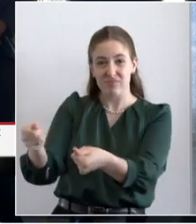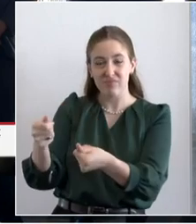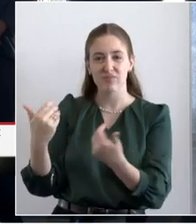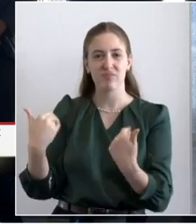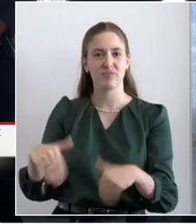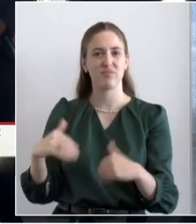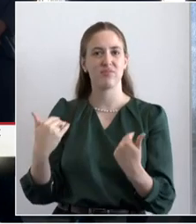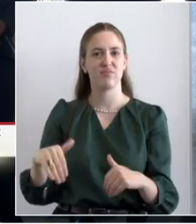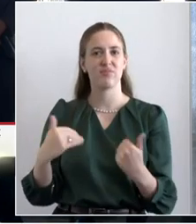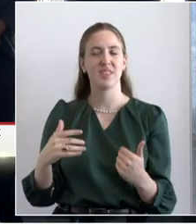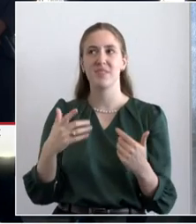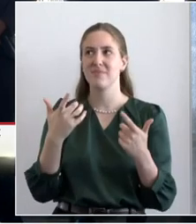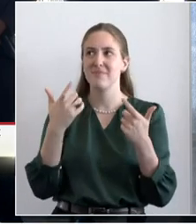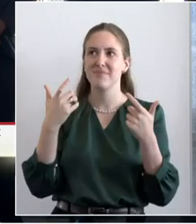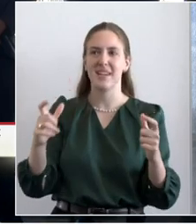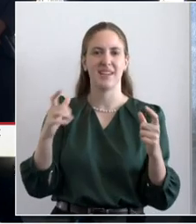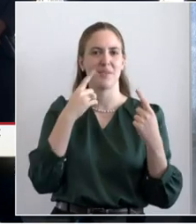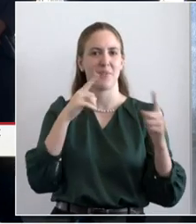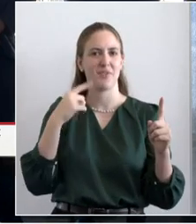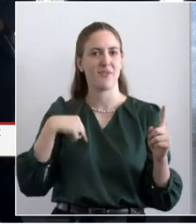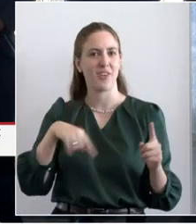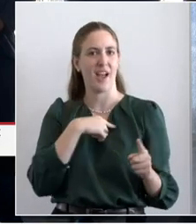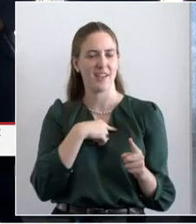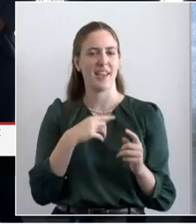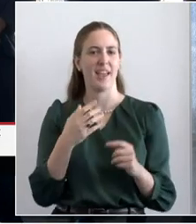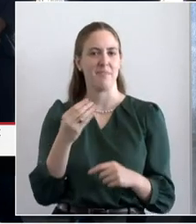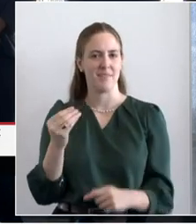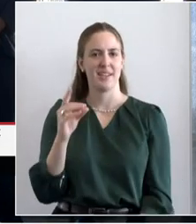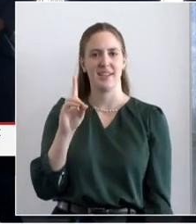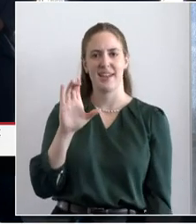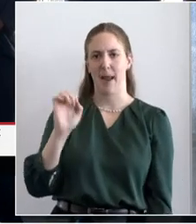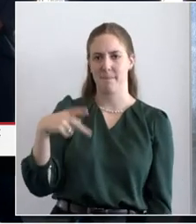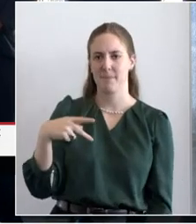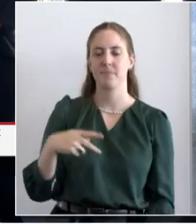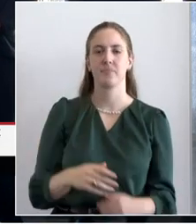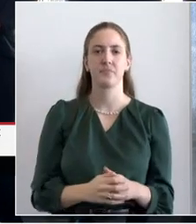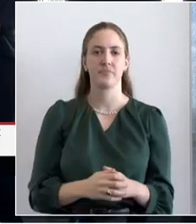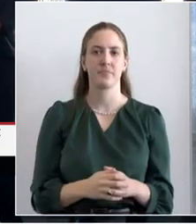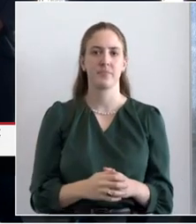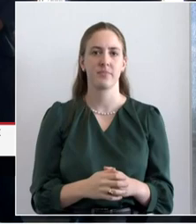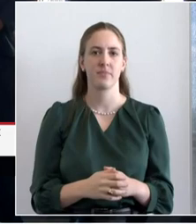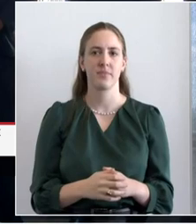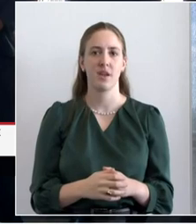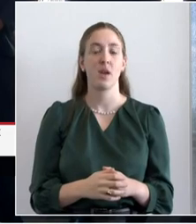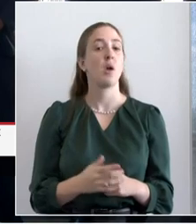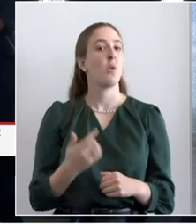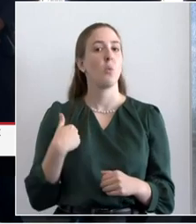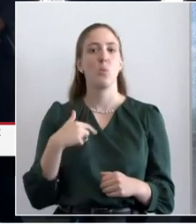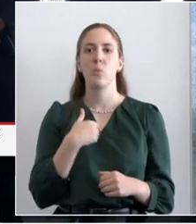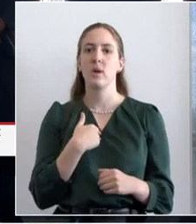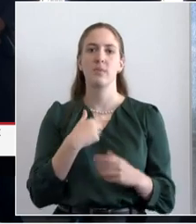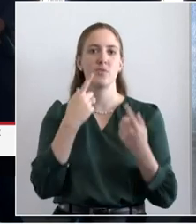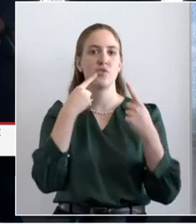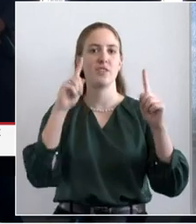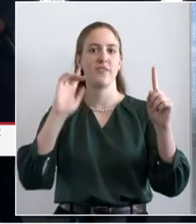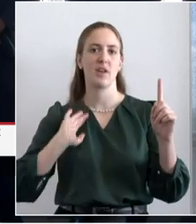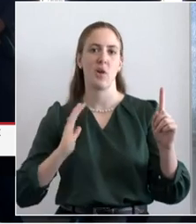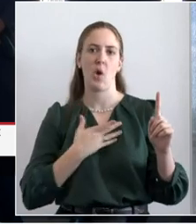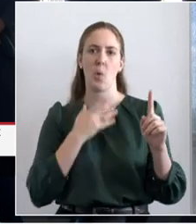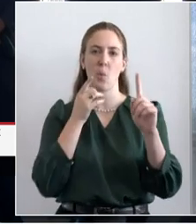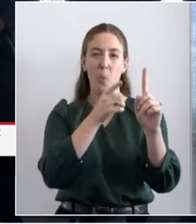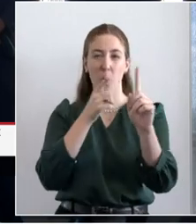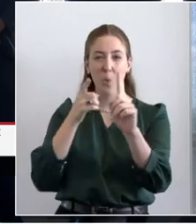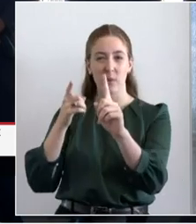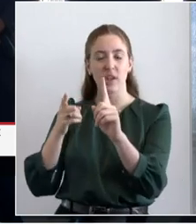also with DCAP as well. At the same time, the authority is achieving its goals and increasing the total number of